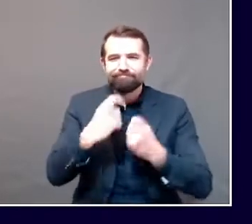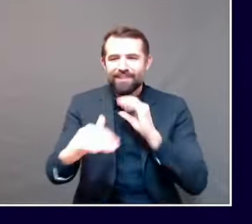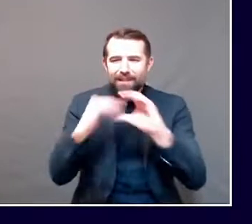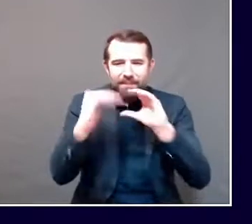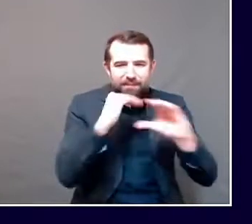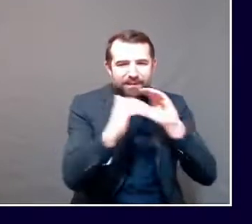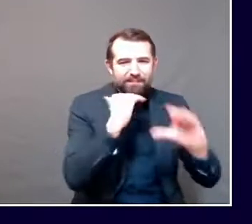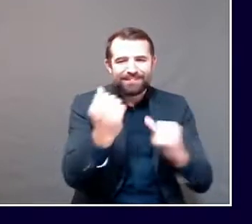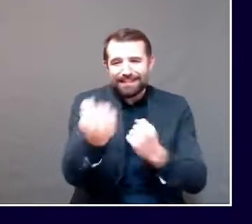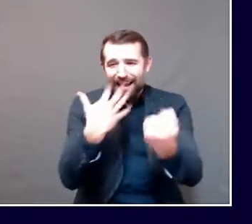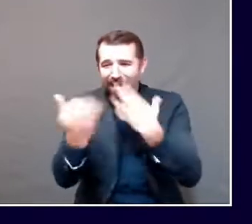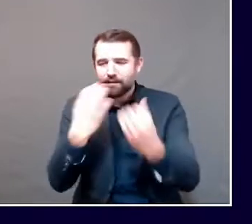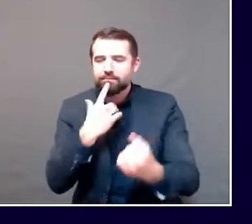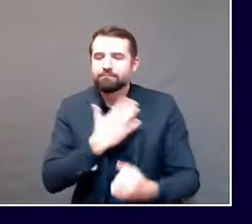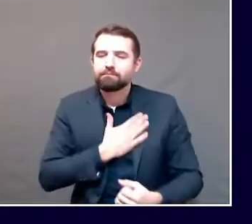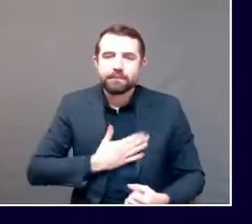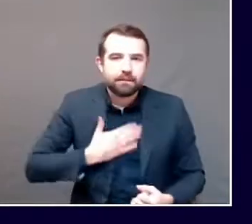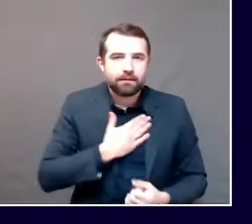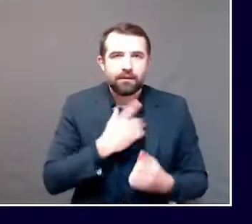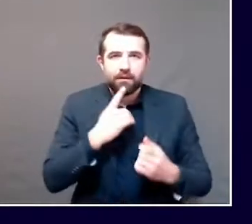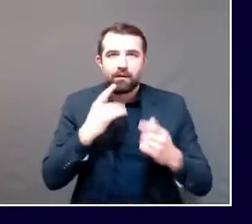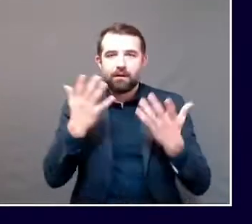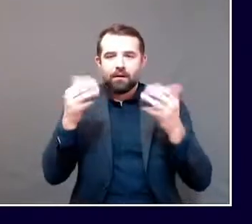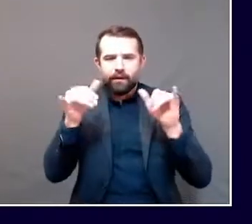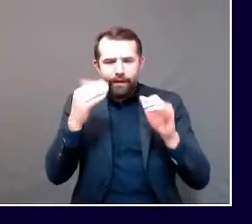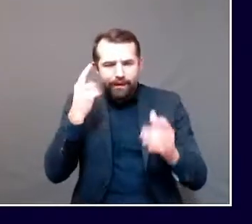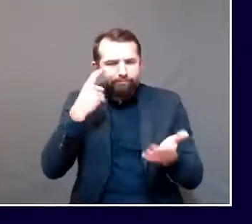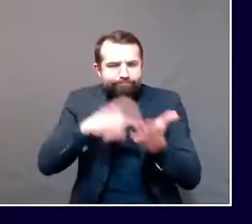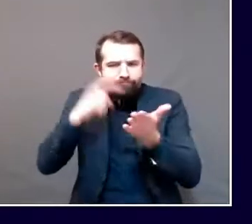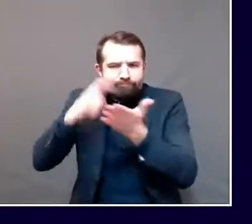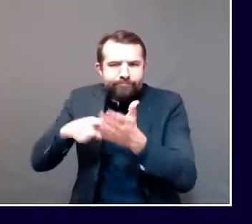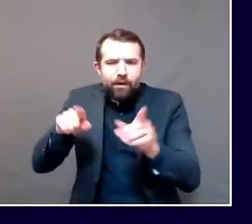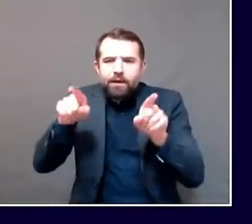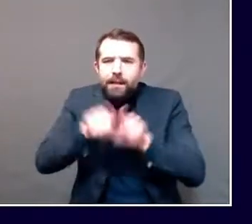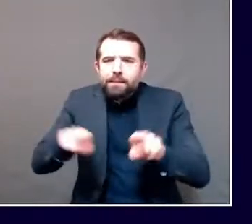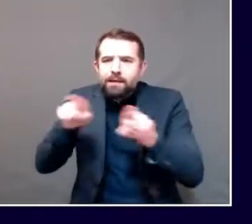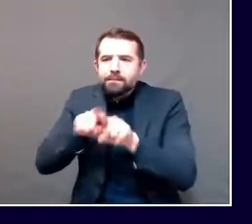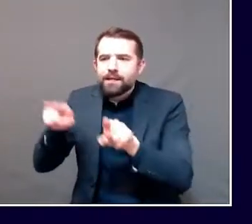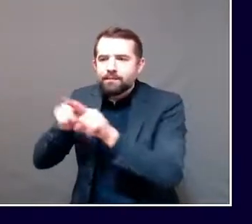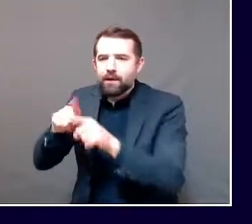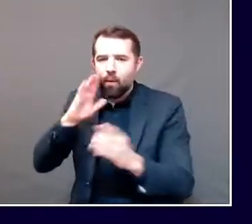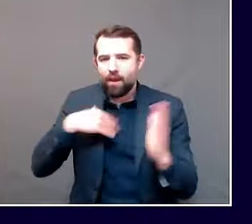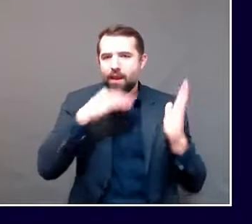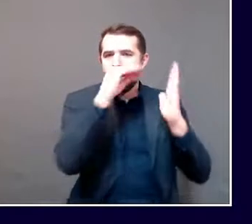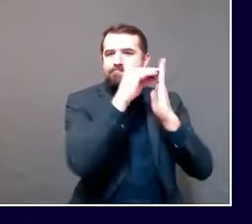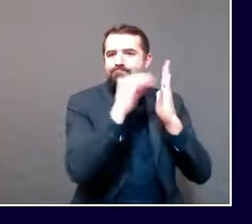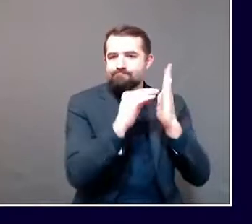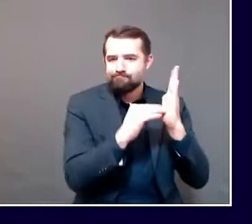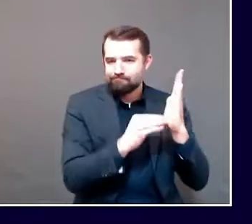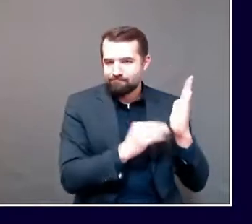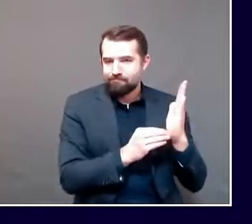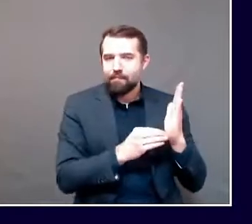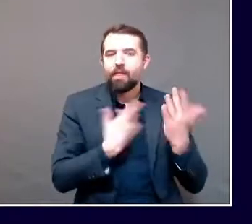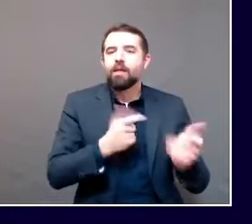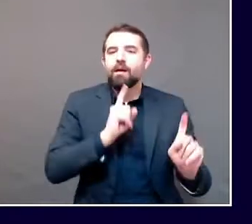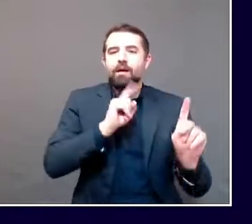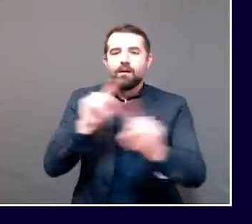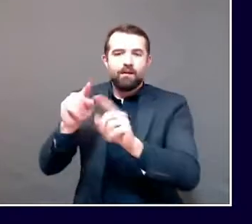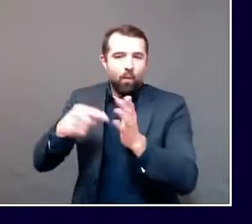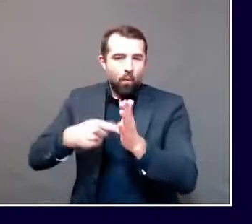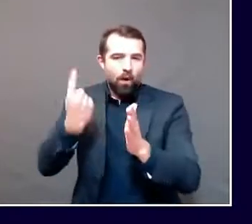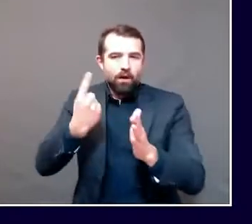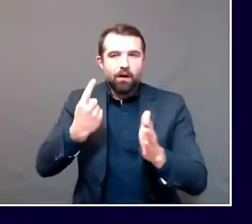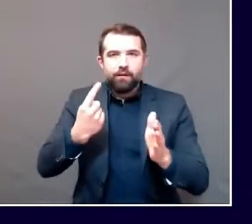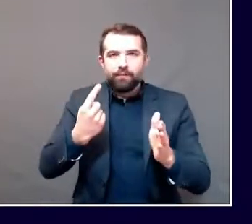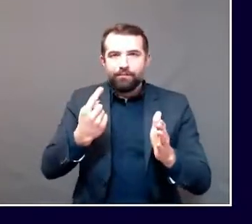see recurring, we put them on the list to try to answer directly to you, because we want to make sure that we are answering all